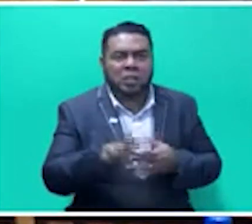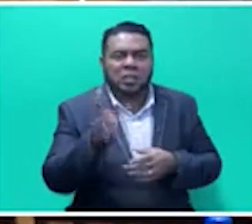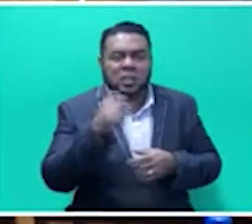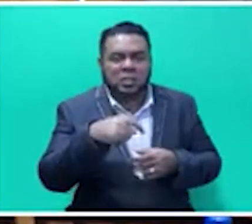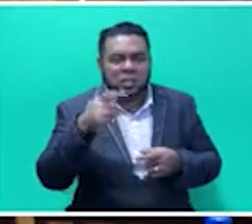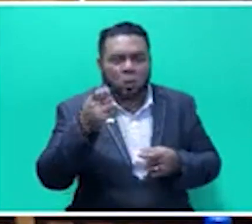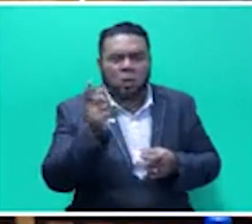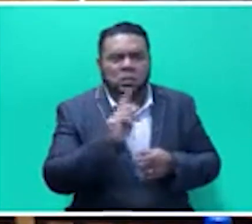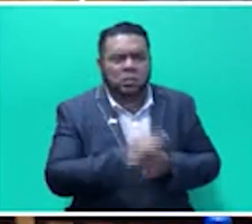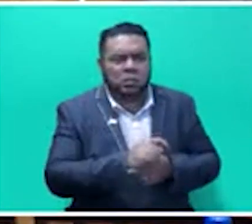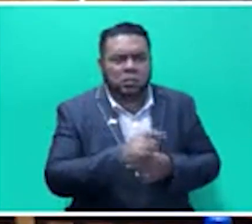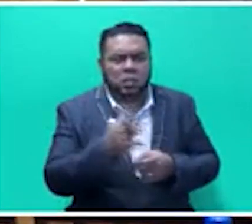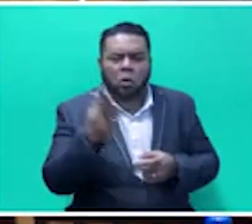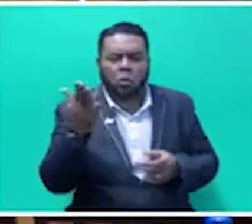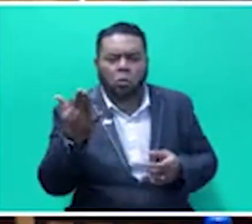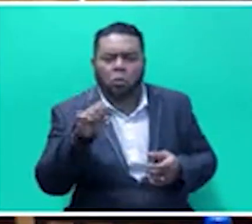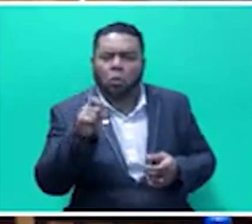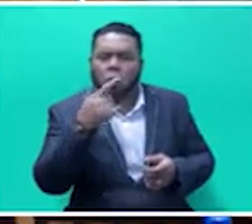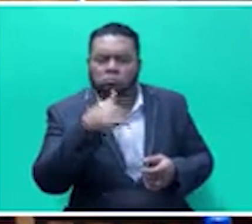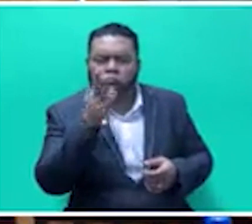organization. He kept quiet.